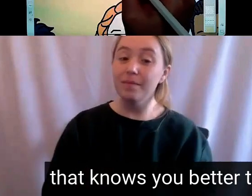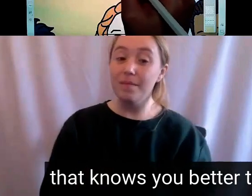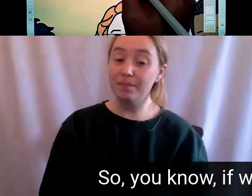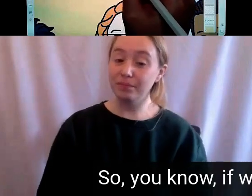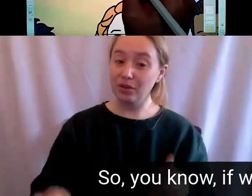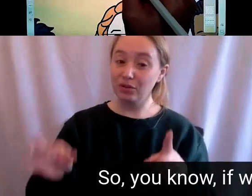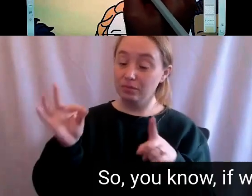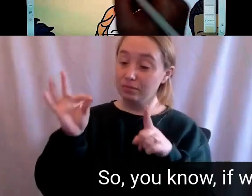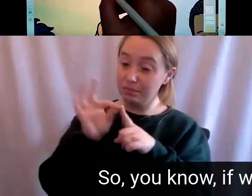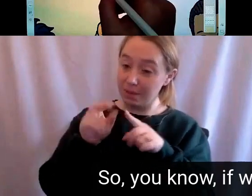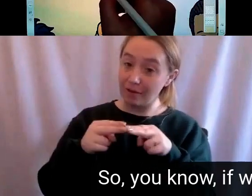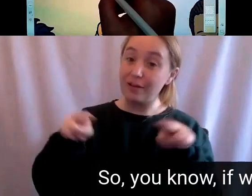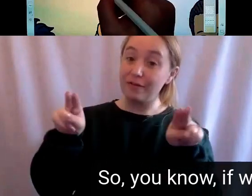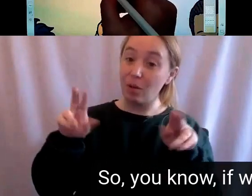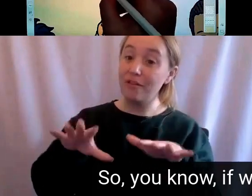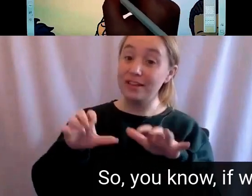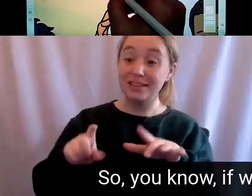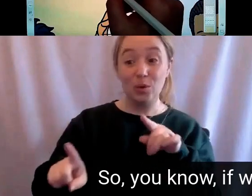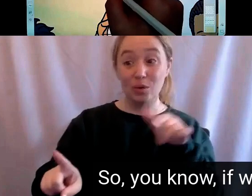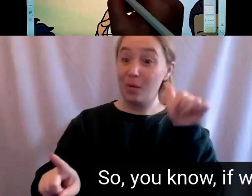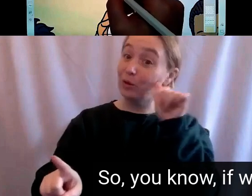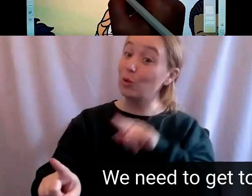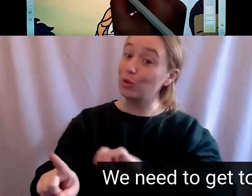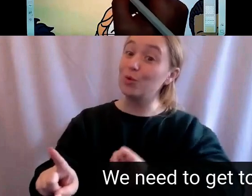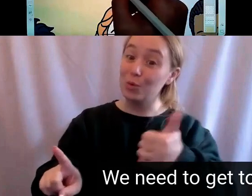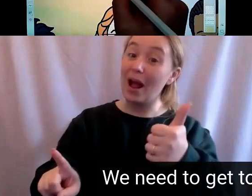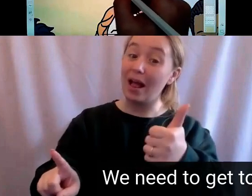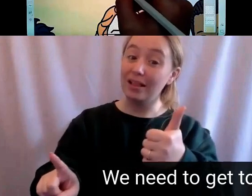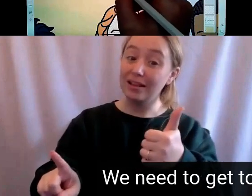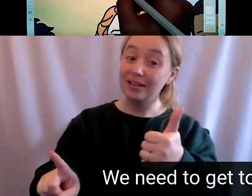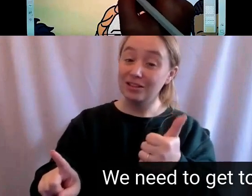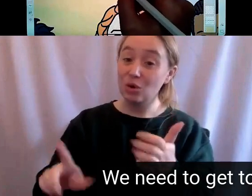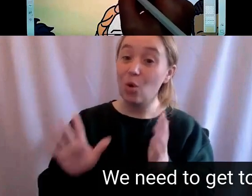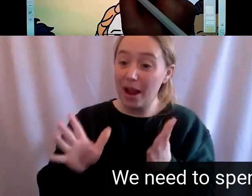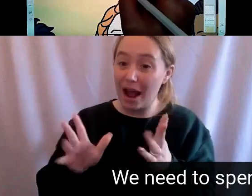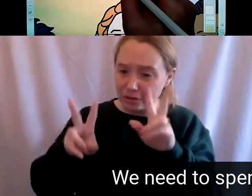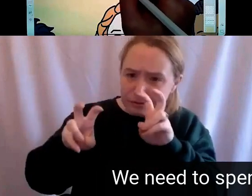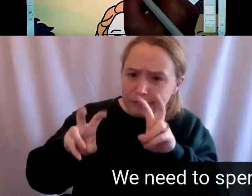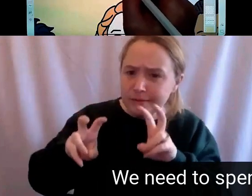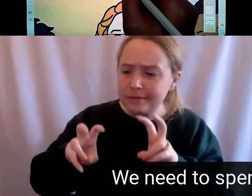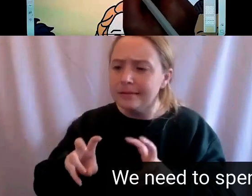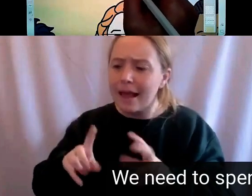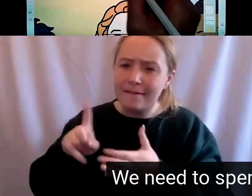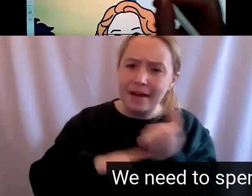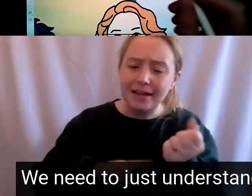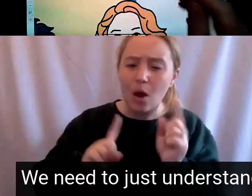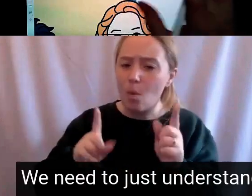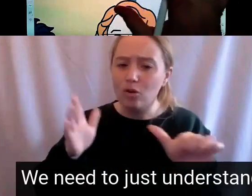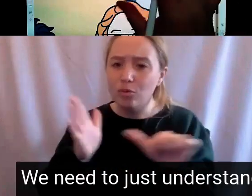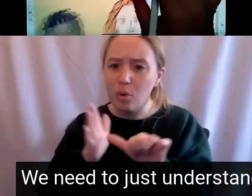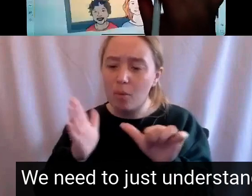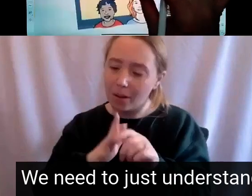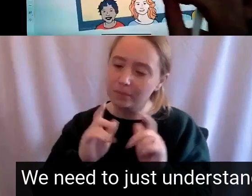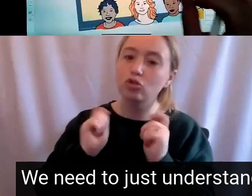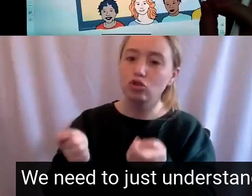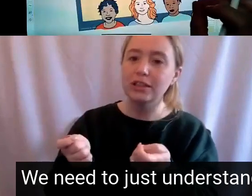physio. So, if we can, and I excuse the pun, we need to get to the bottom of things. We need to spend that time with you. We need to